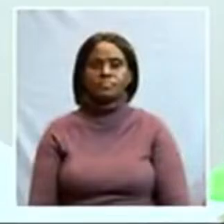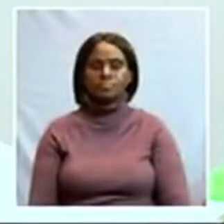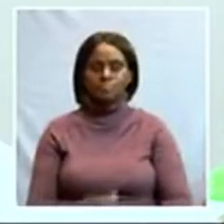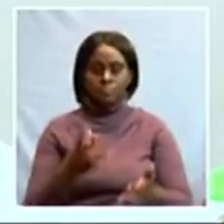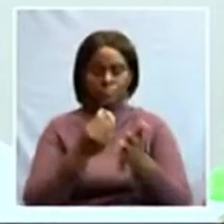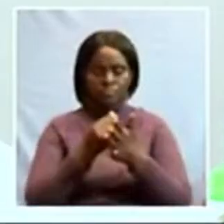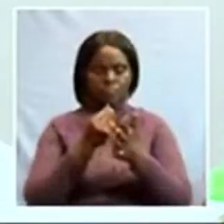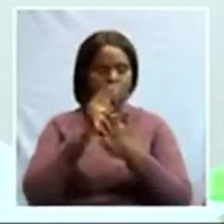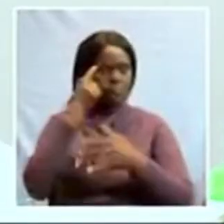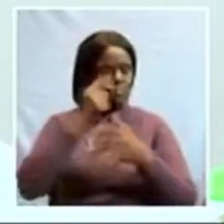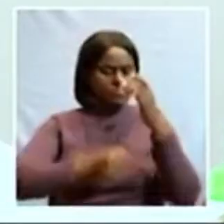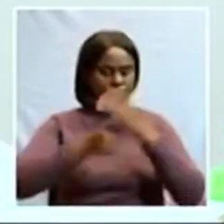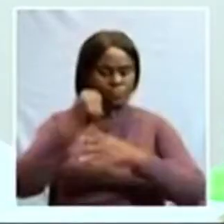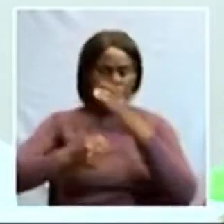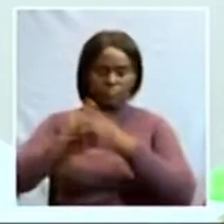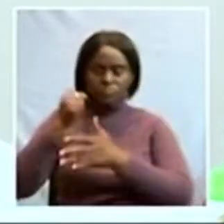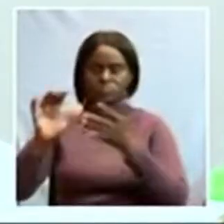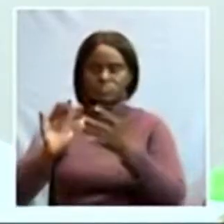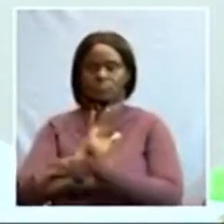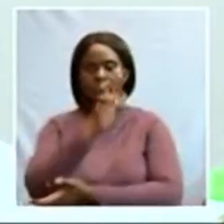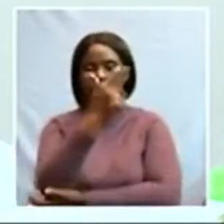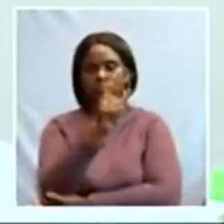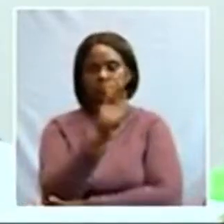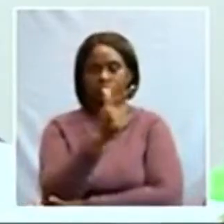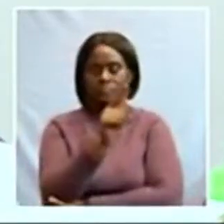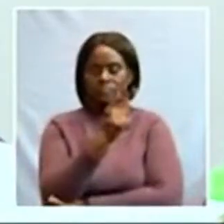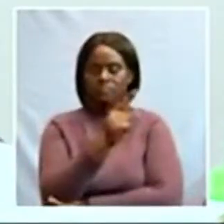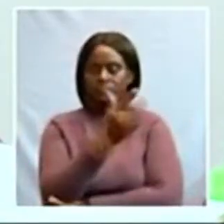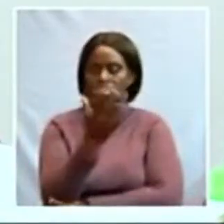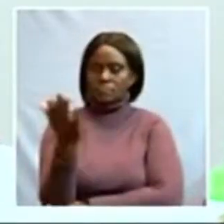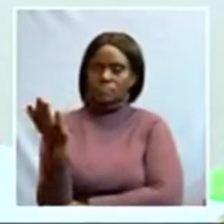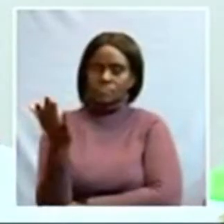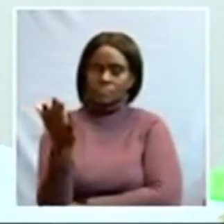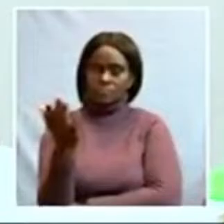Unaccounted for stores on page 21.